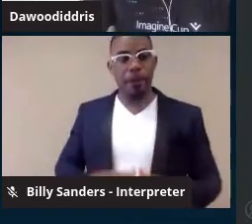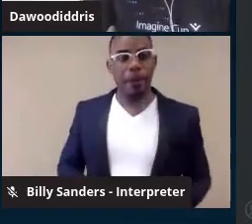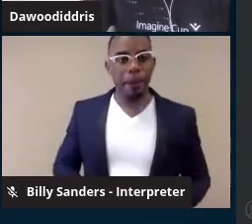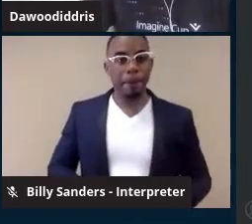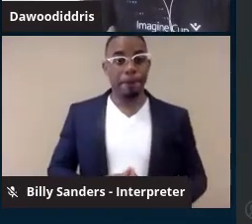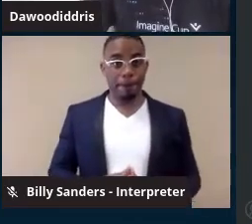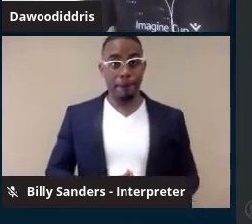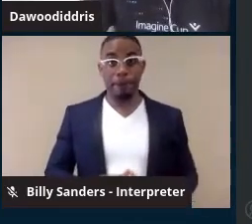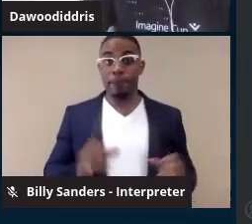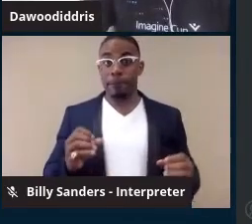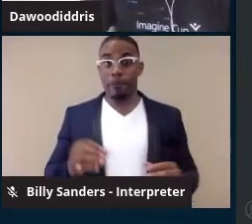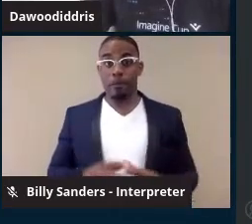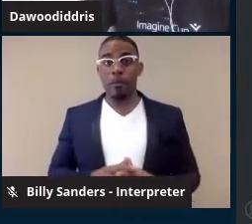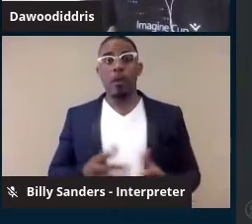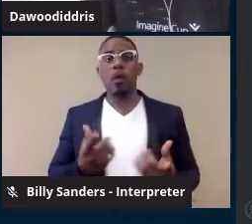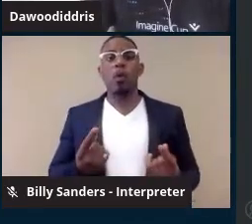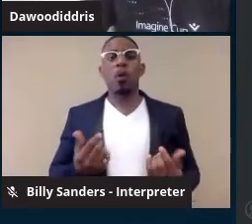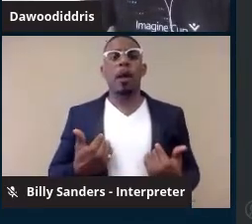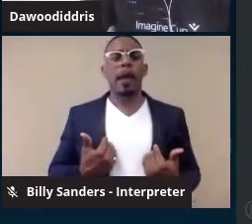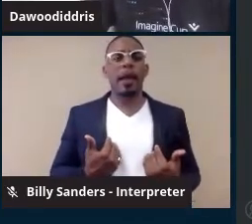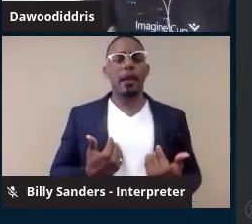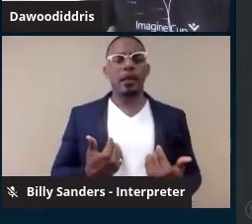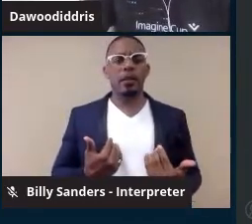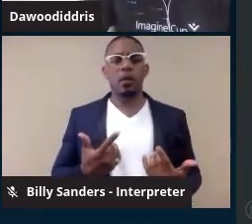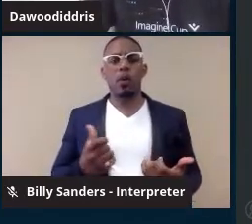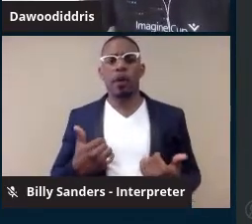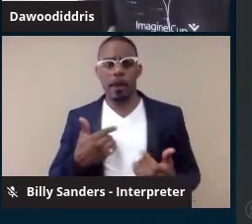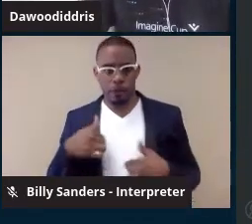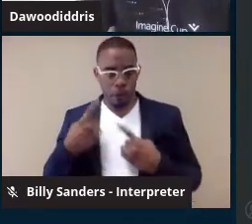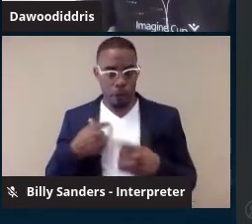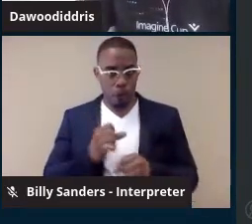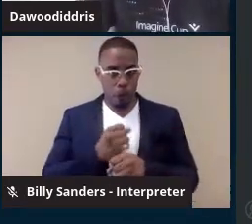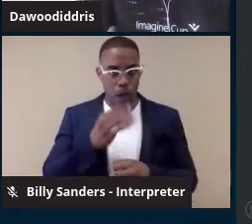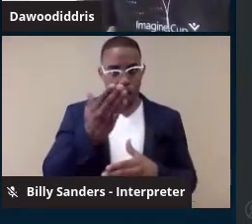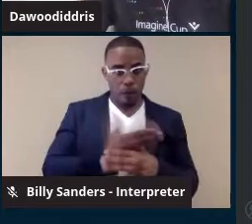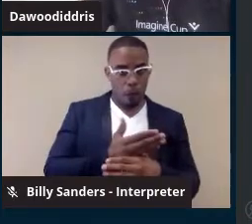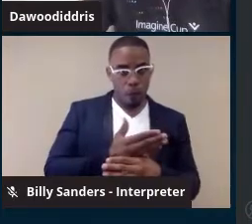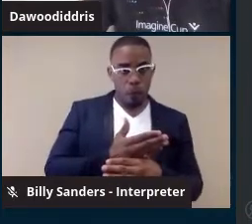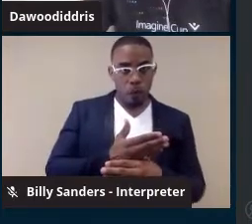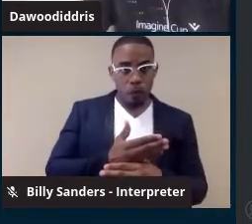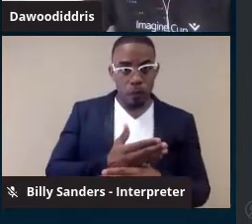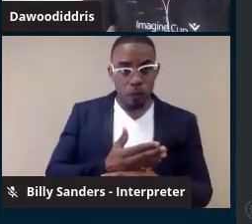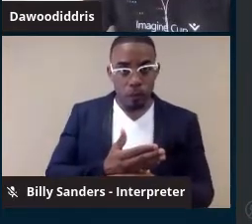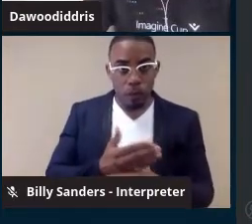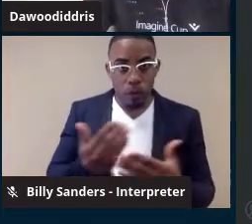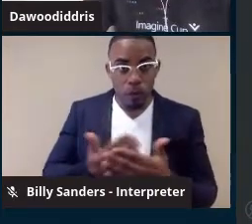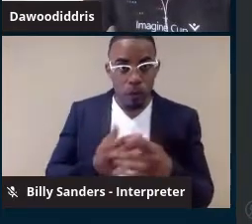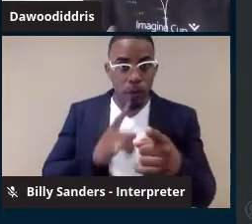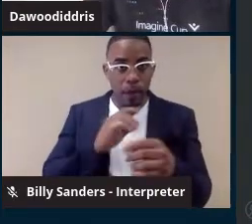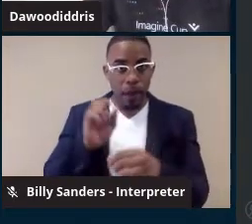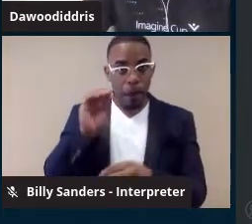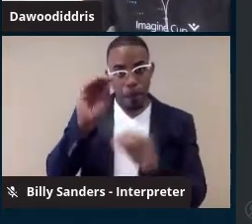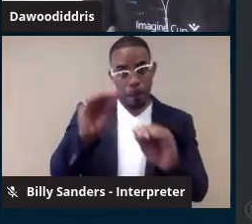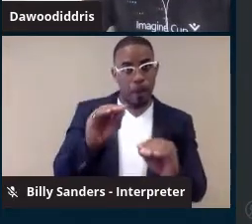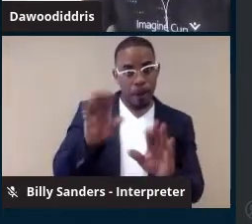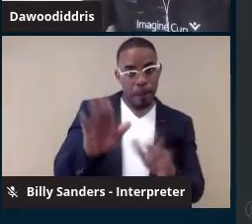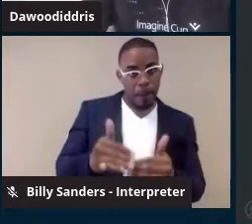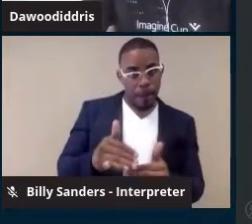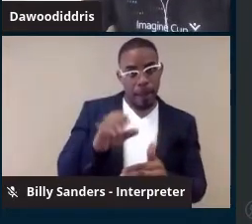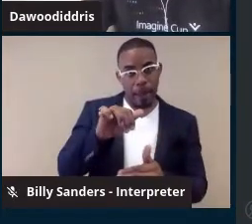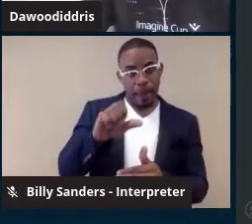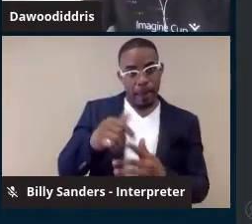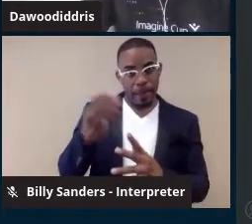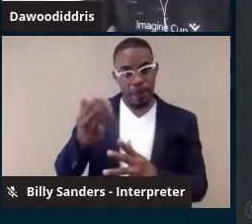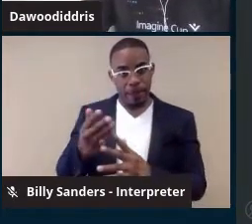Cool. So what do we have? So far we've created a folder called to do build. We've actually pulled in a package.json file.